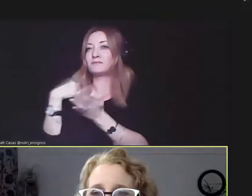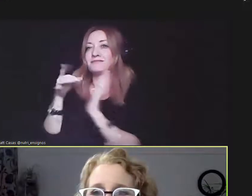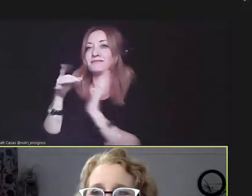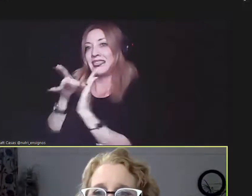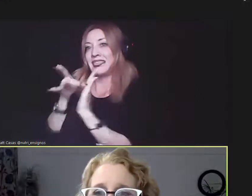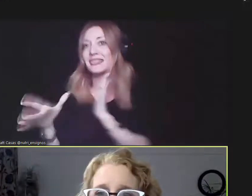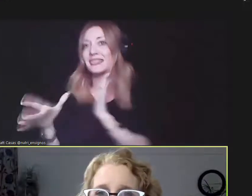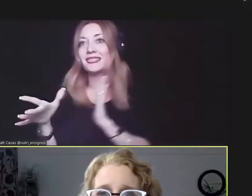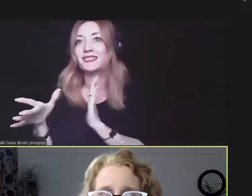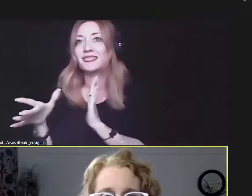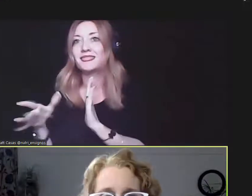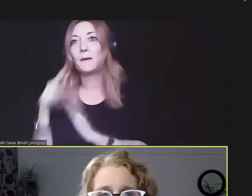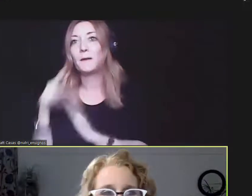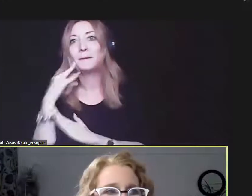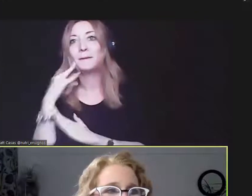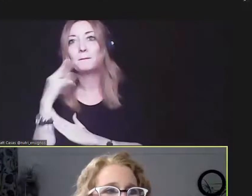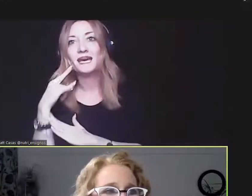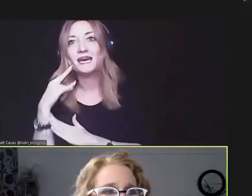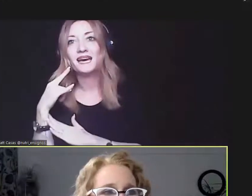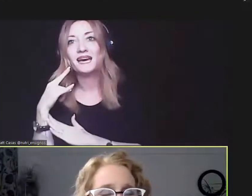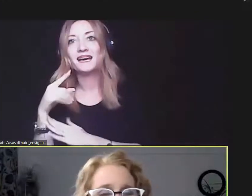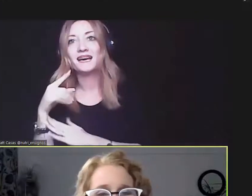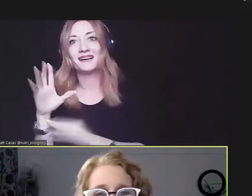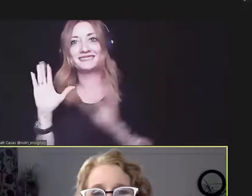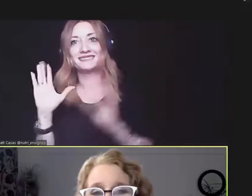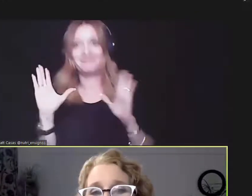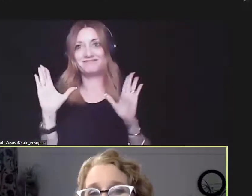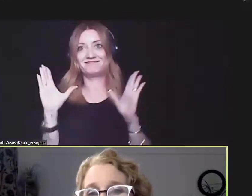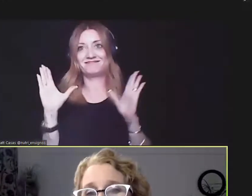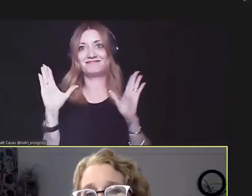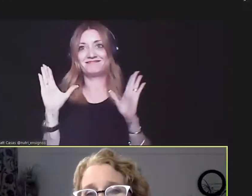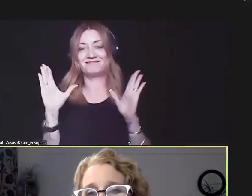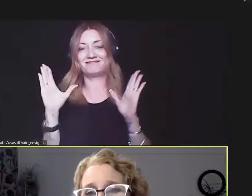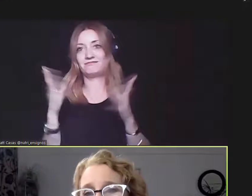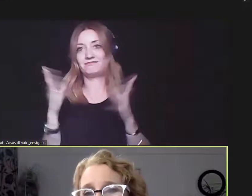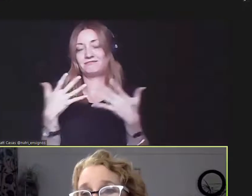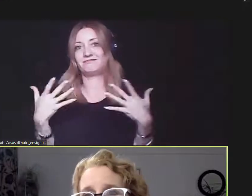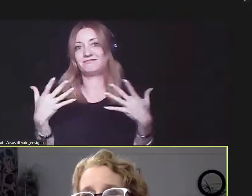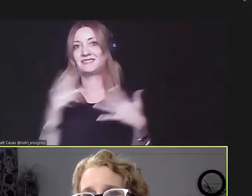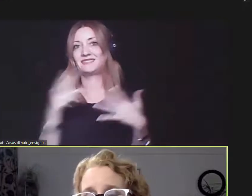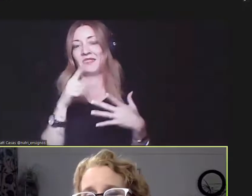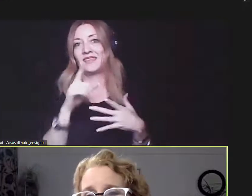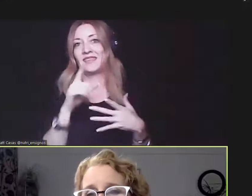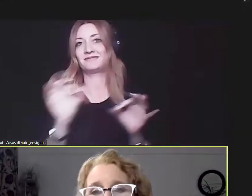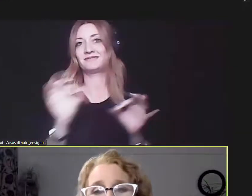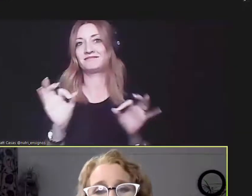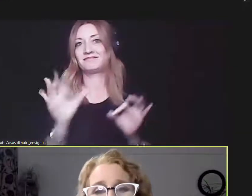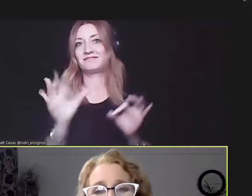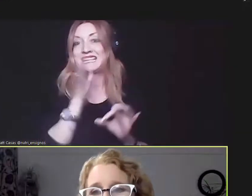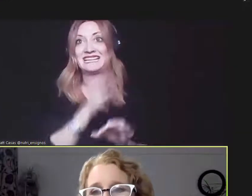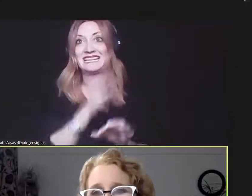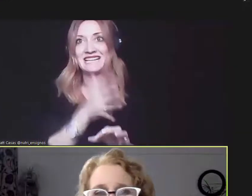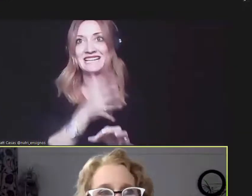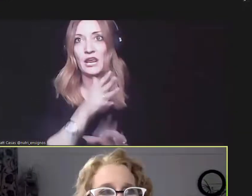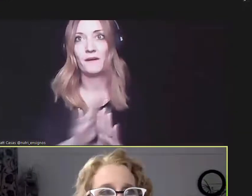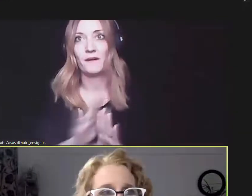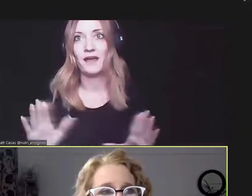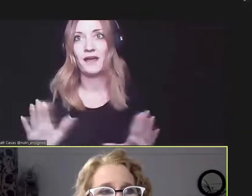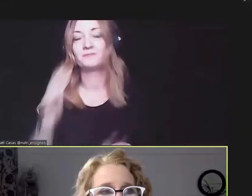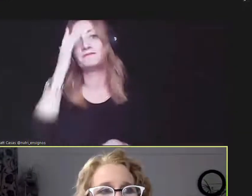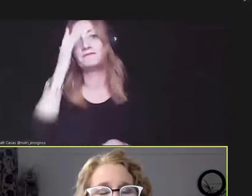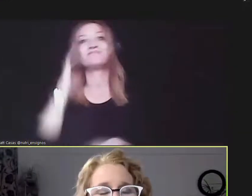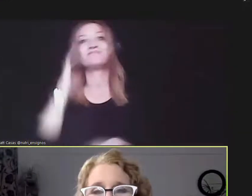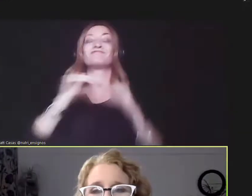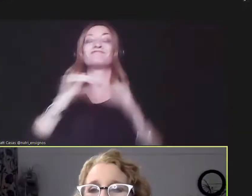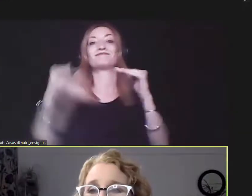an incredible ingredient. And then we have chlorella. Now, chlorella is very